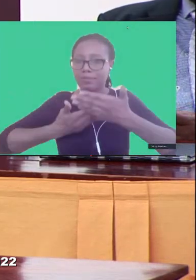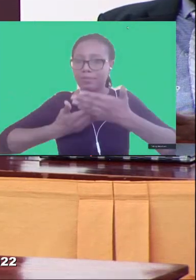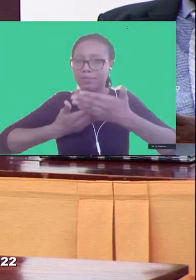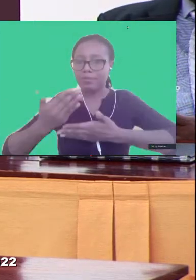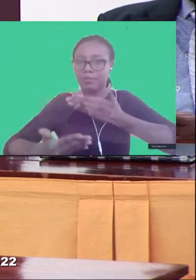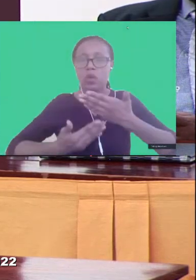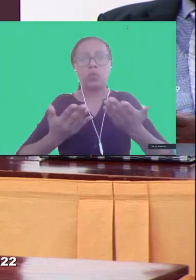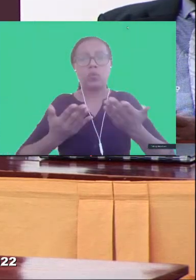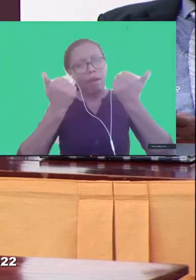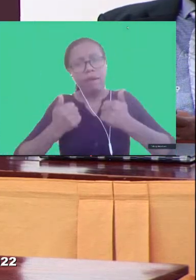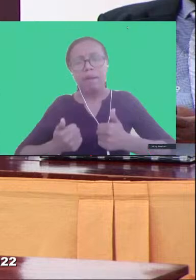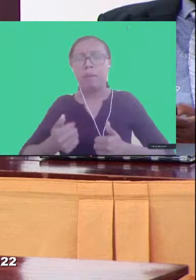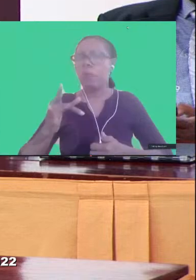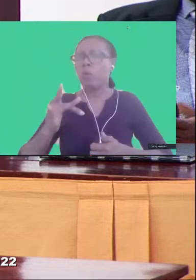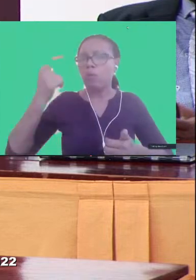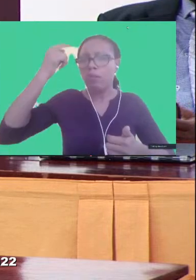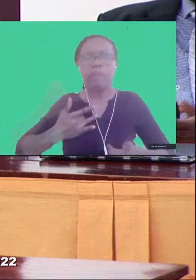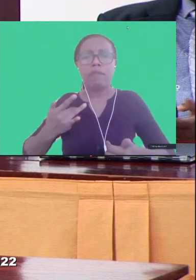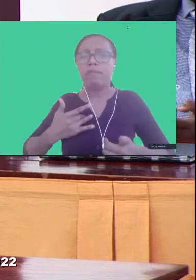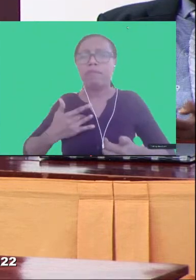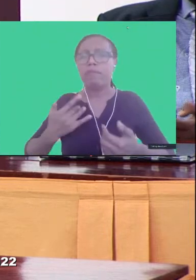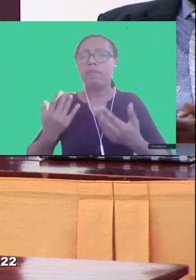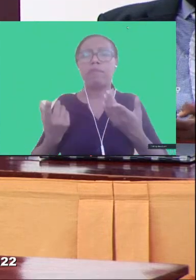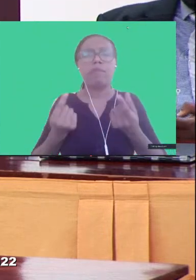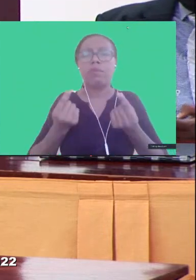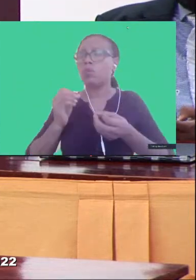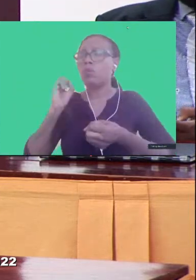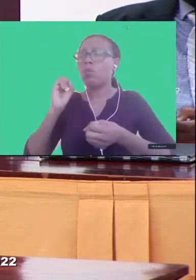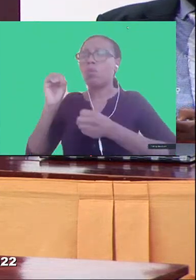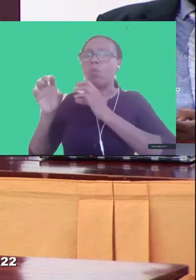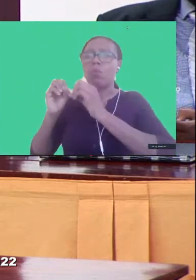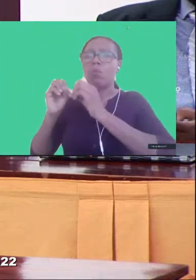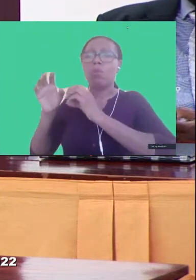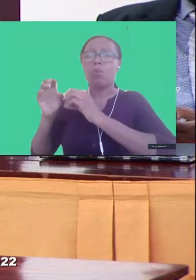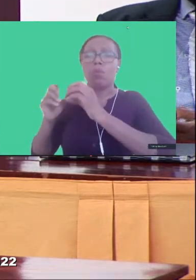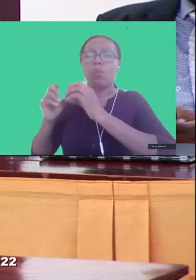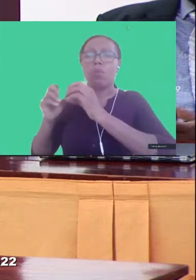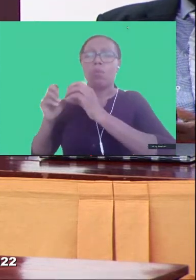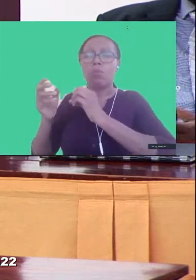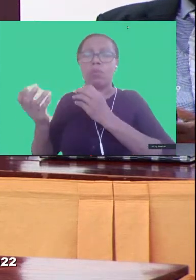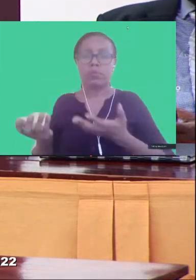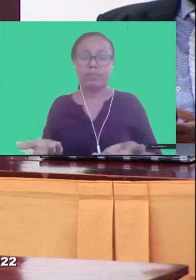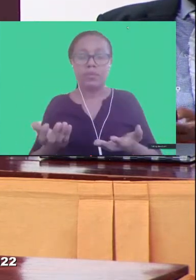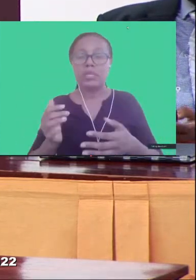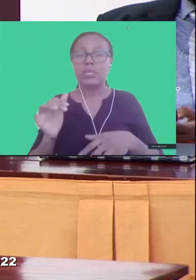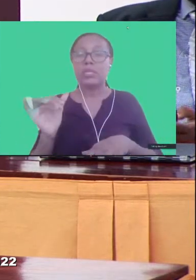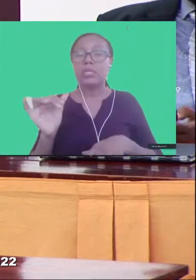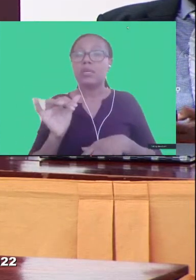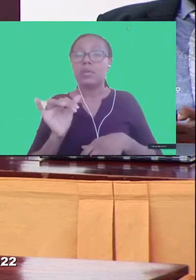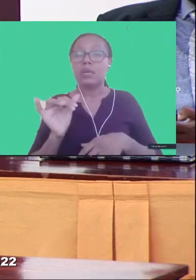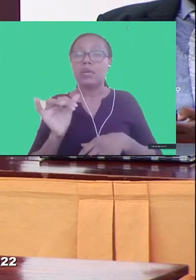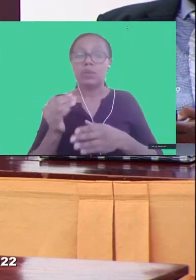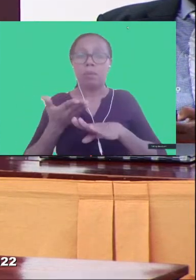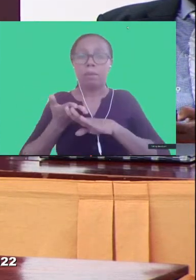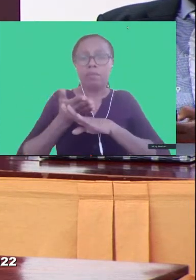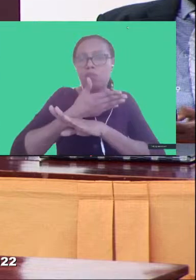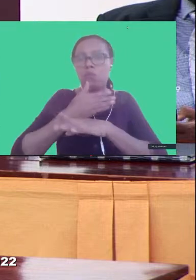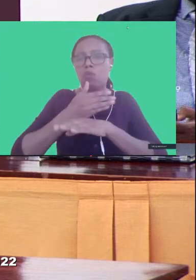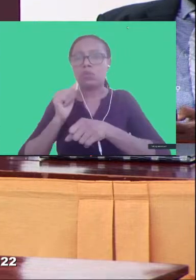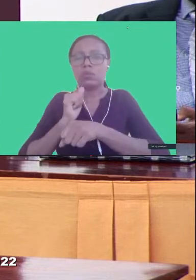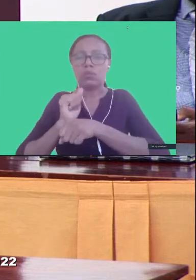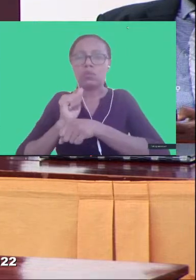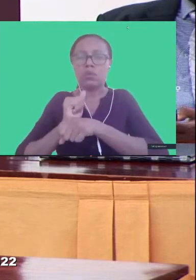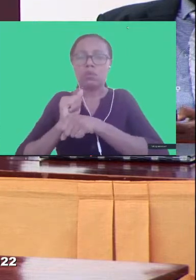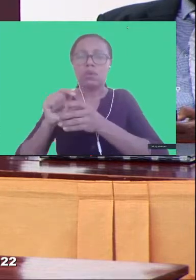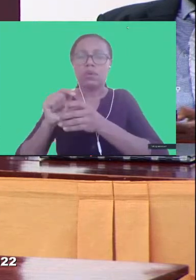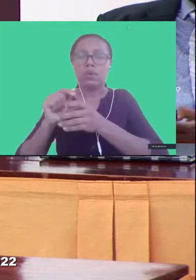company. Also, prior to the start of the work, the company has to complete what we call an environmental baseline survey.